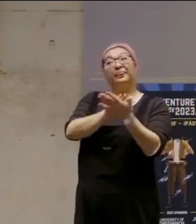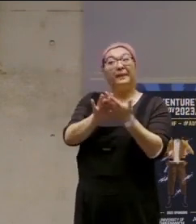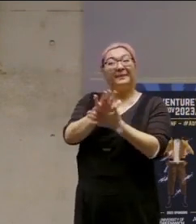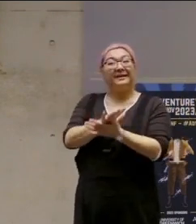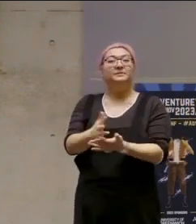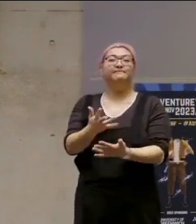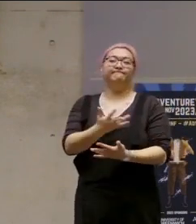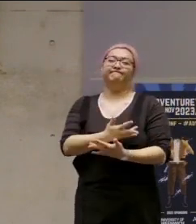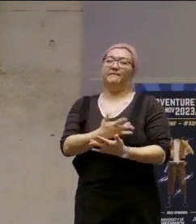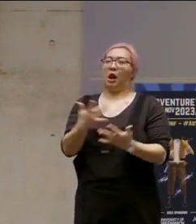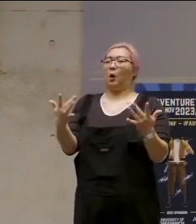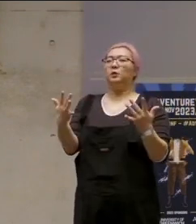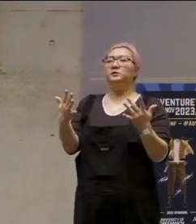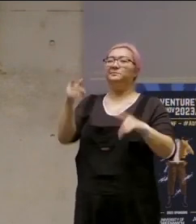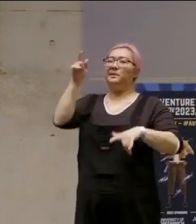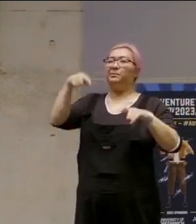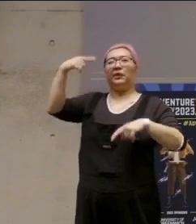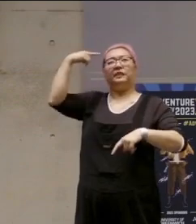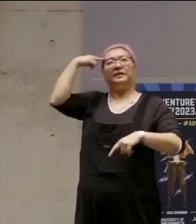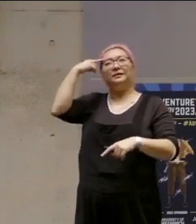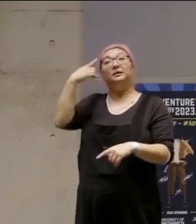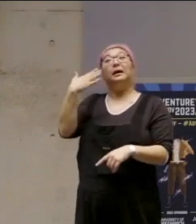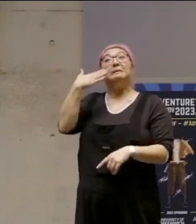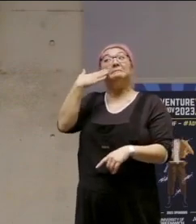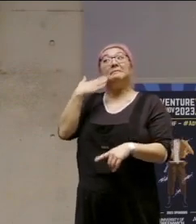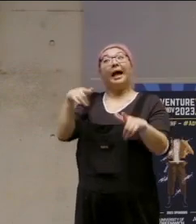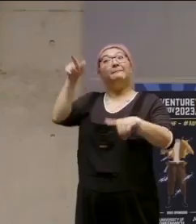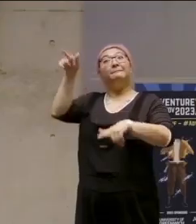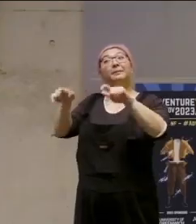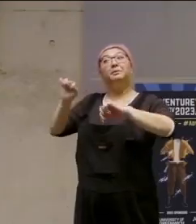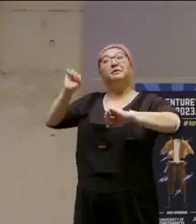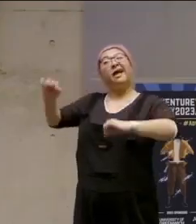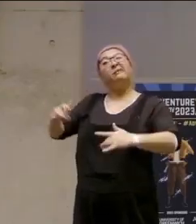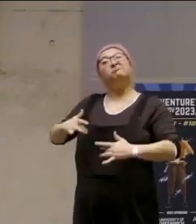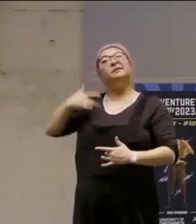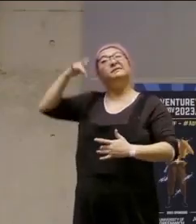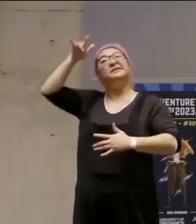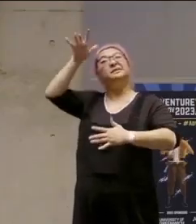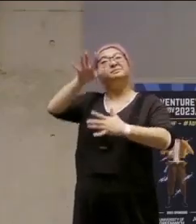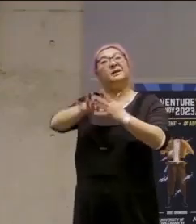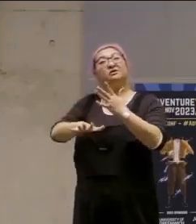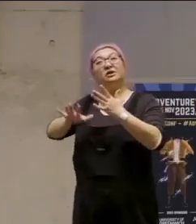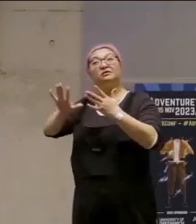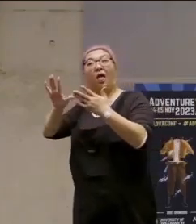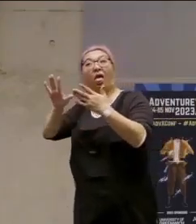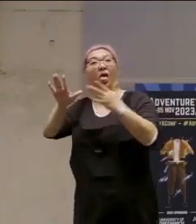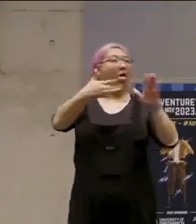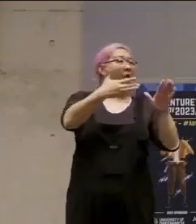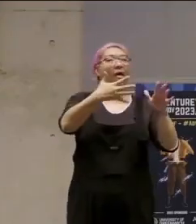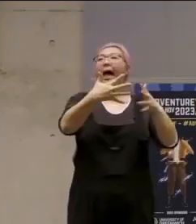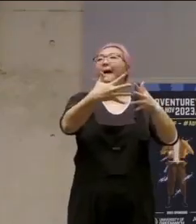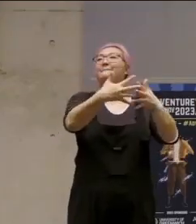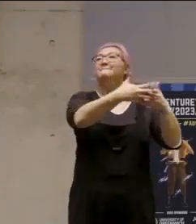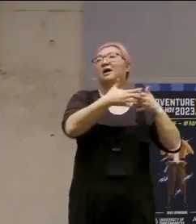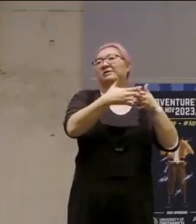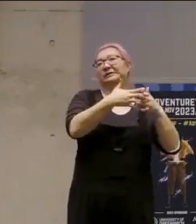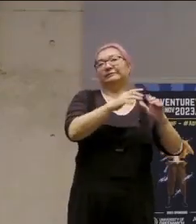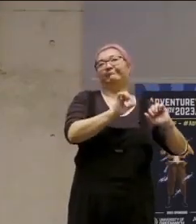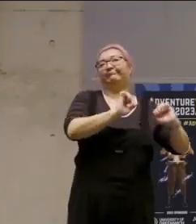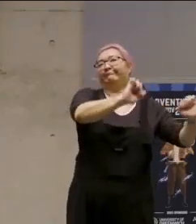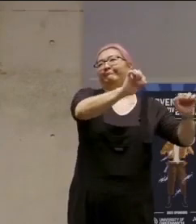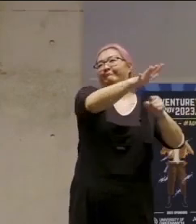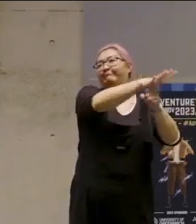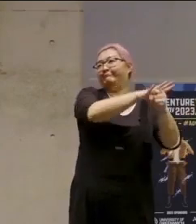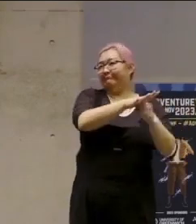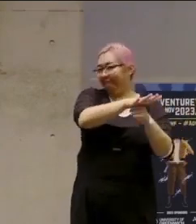black experience around black American identity. And there's a lot of reasons for this. One, it's very profitable. You know, America is